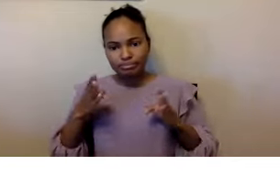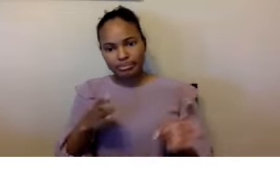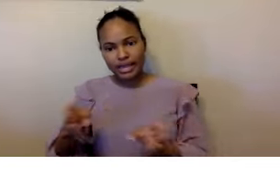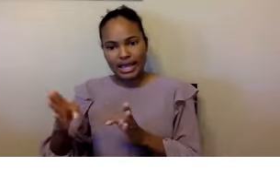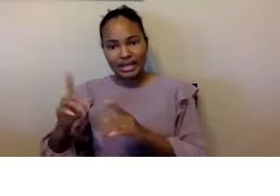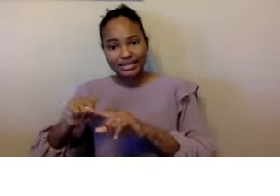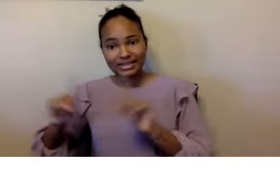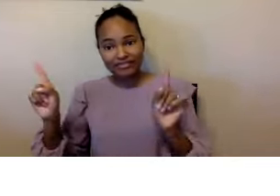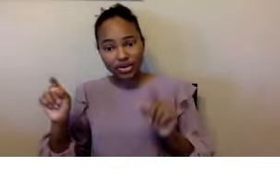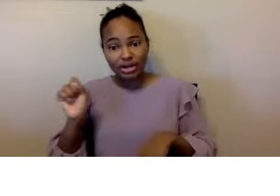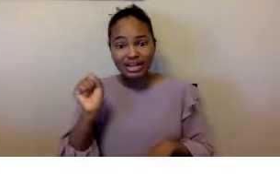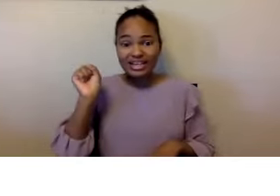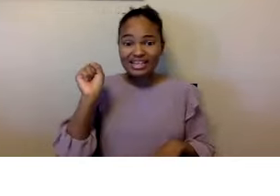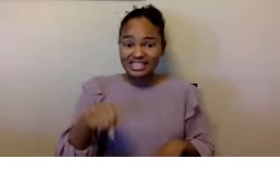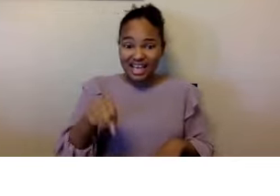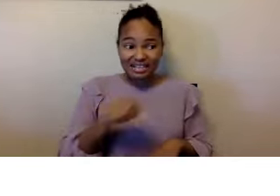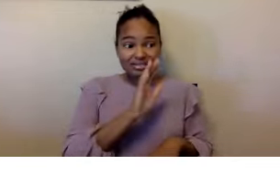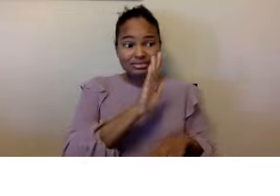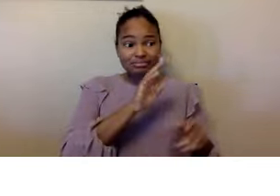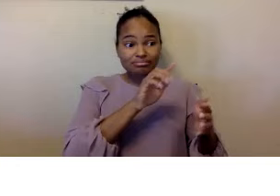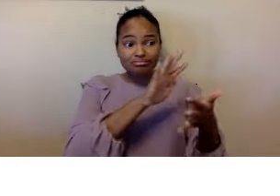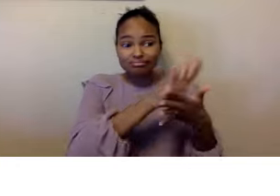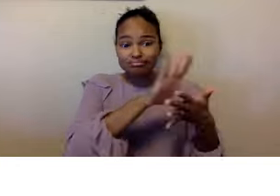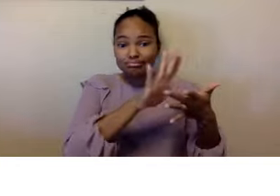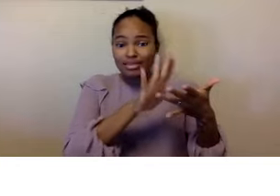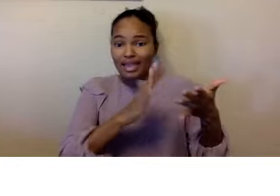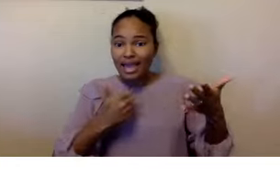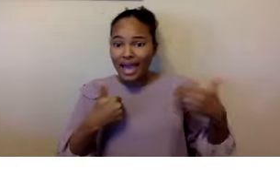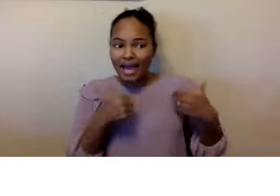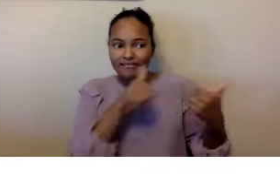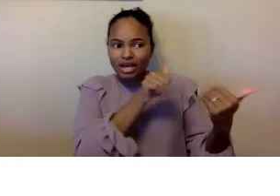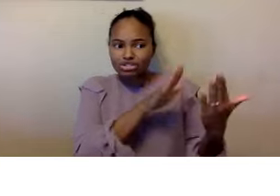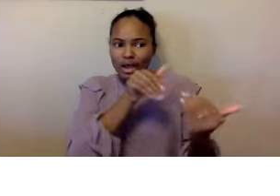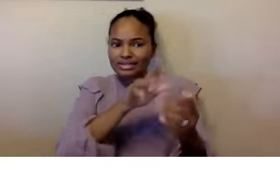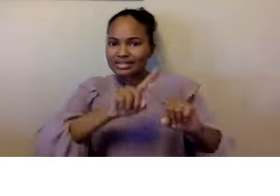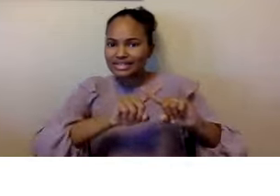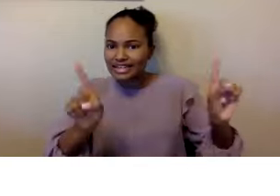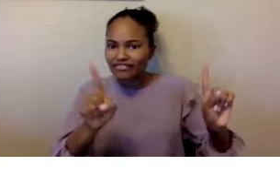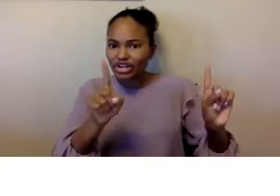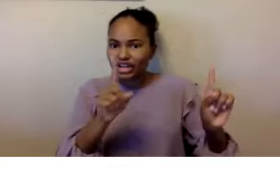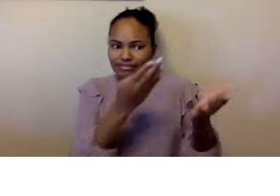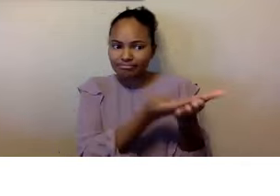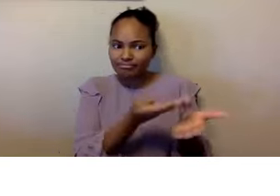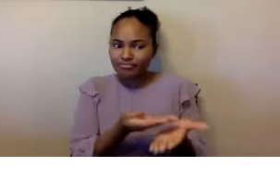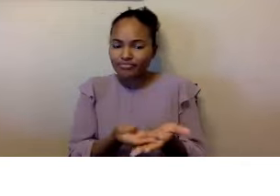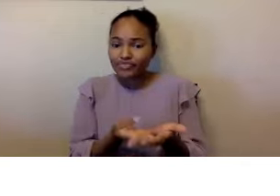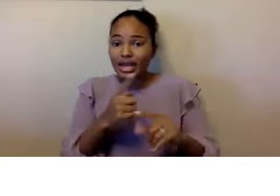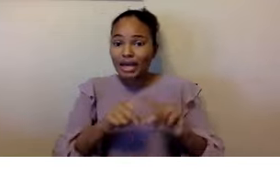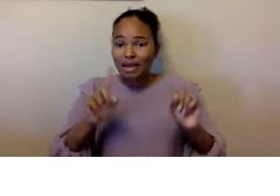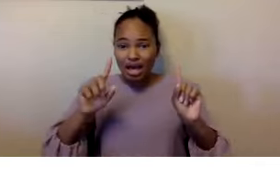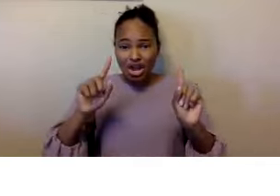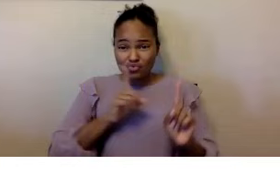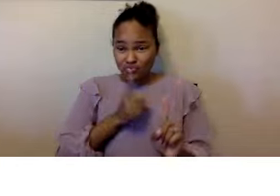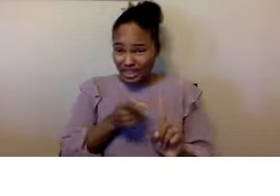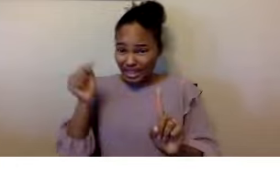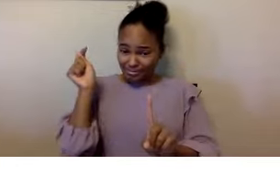those movements may address different things, but at the end of the day, if you wanted to boil down all